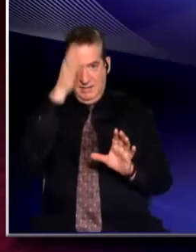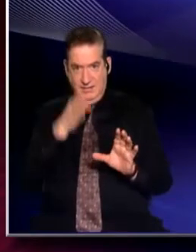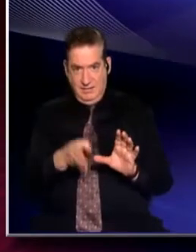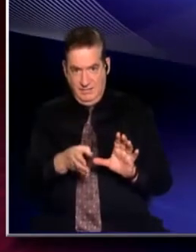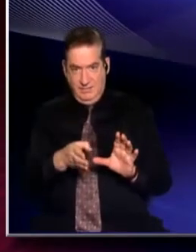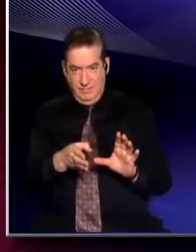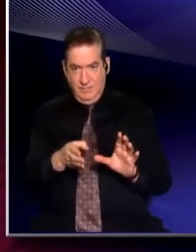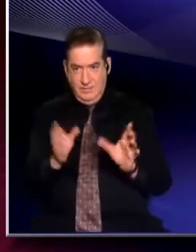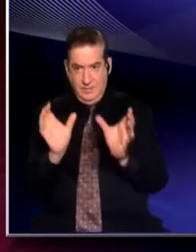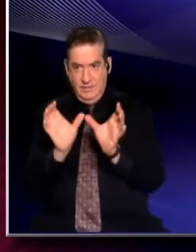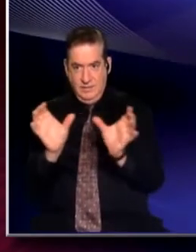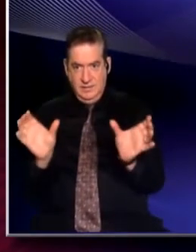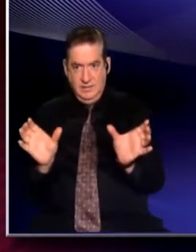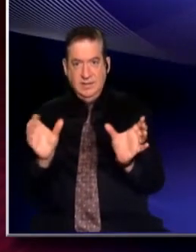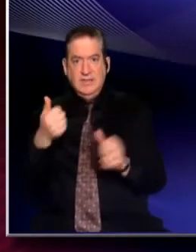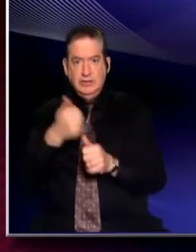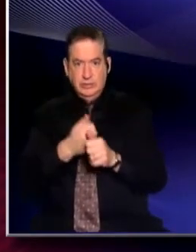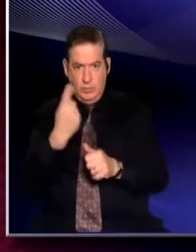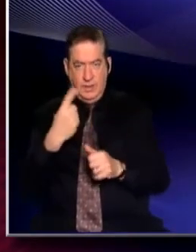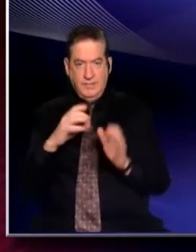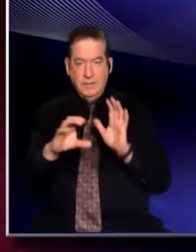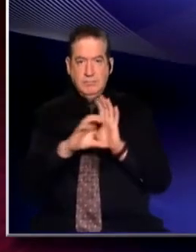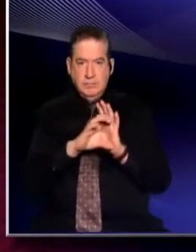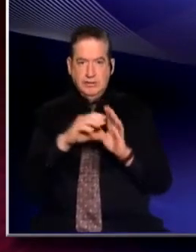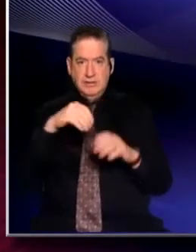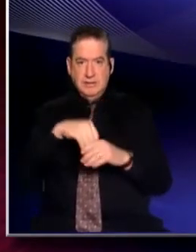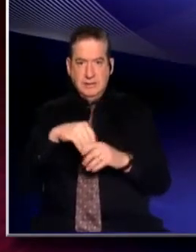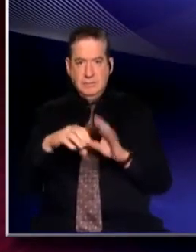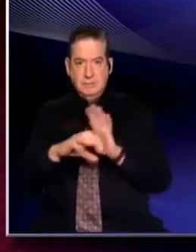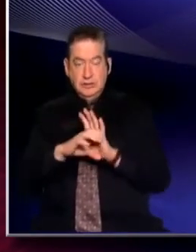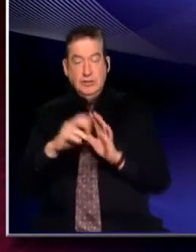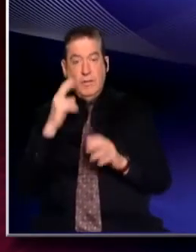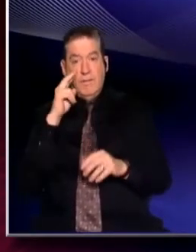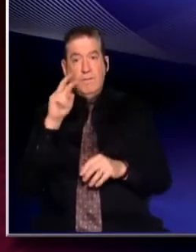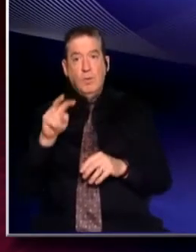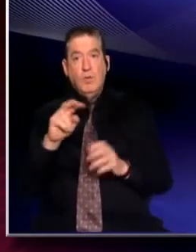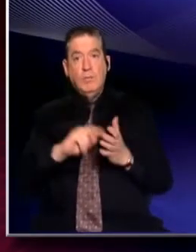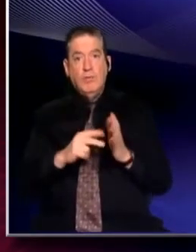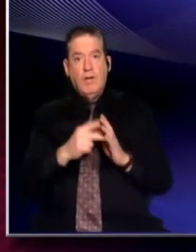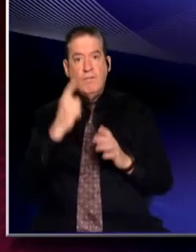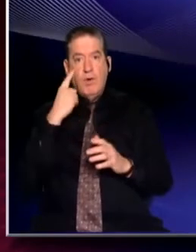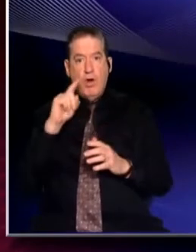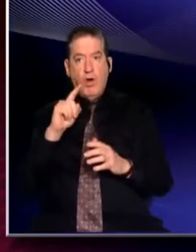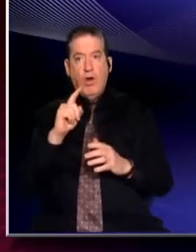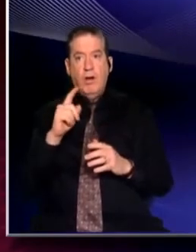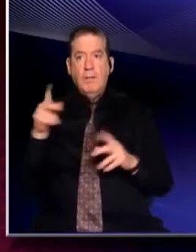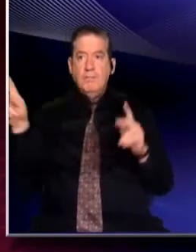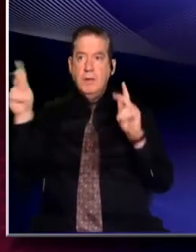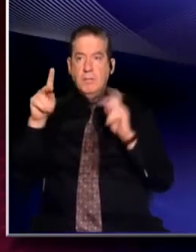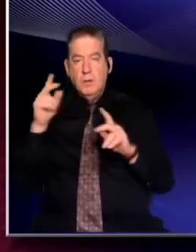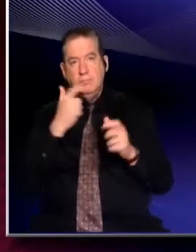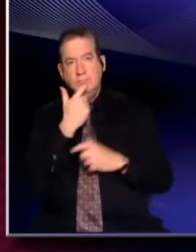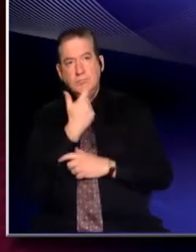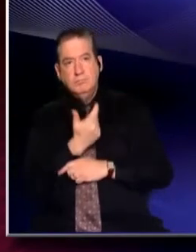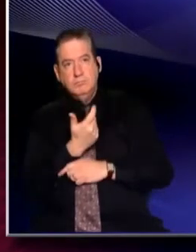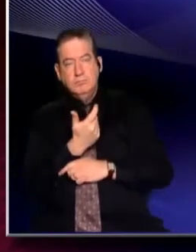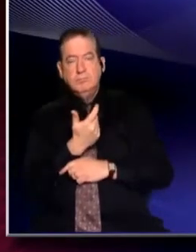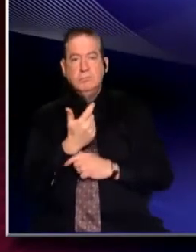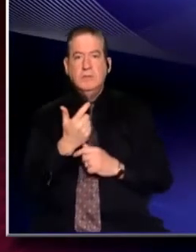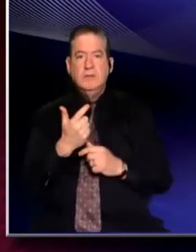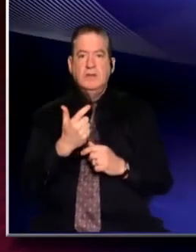one has a picture-in-a-picture. So for viewing purposes for participants at large, you'd essentially have